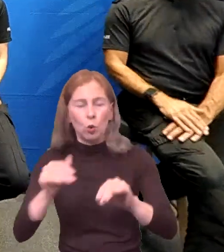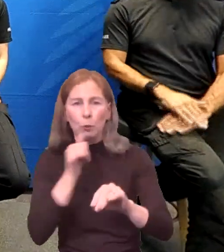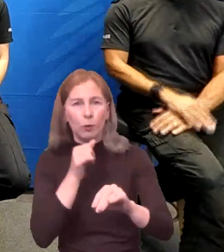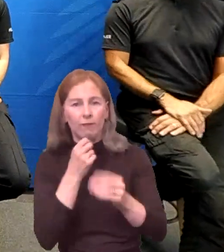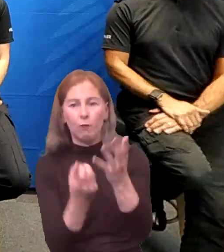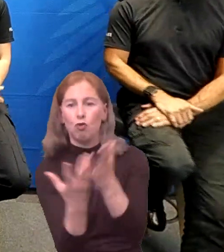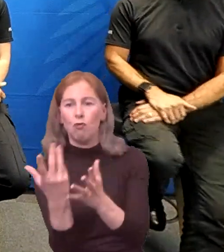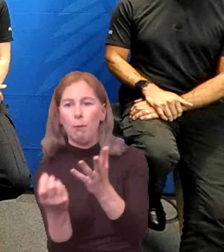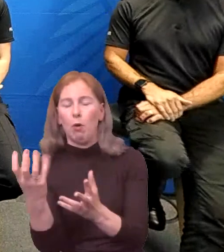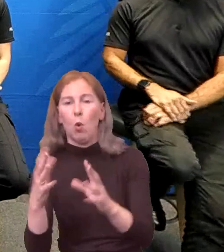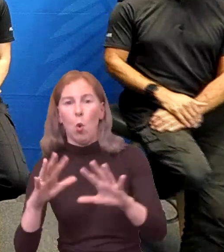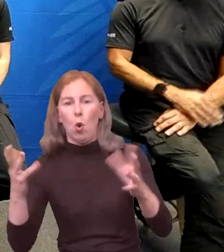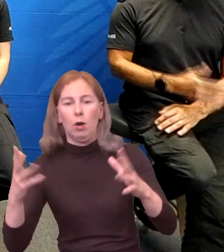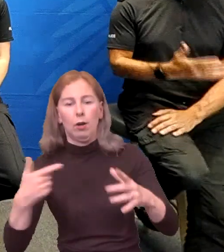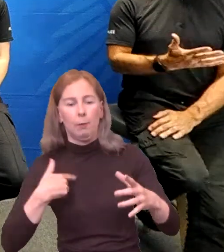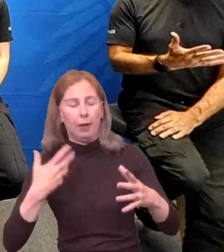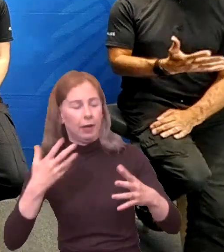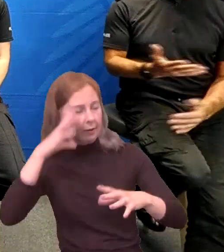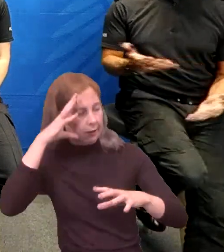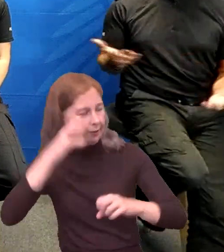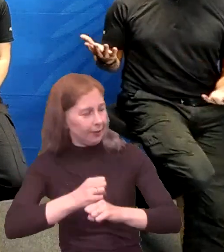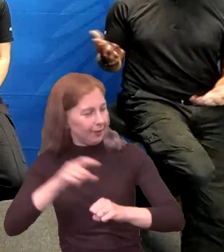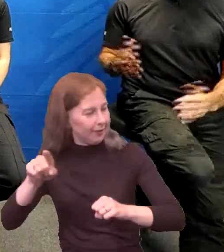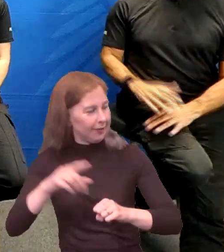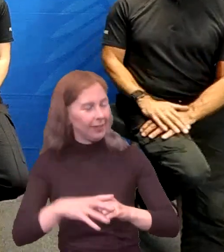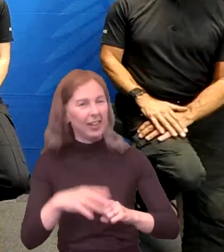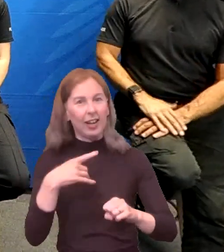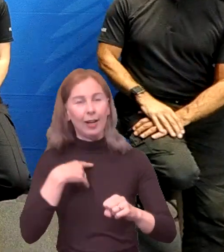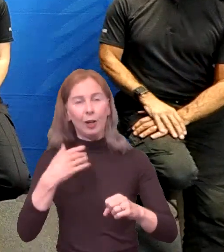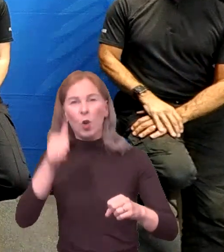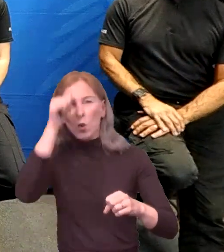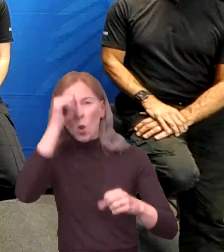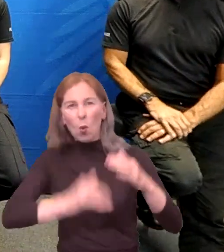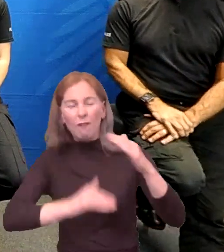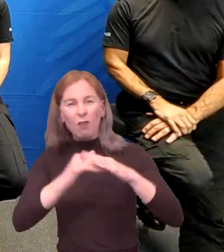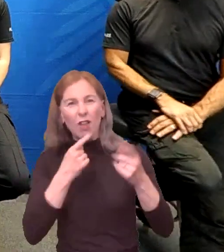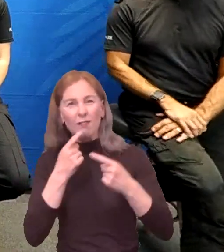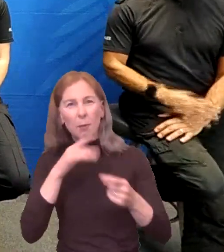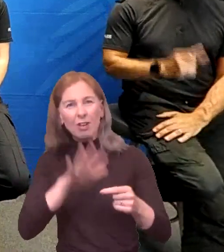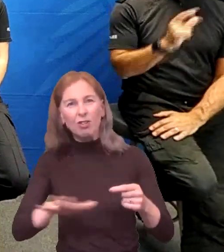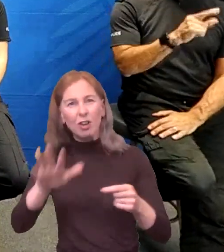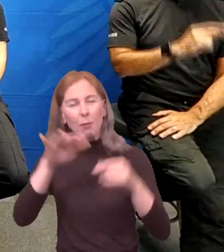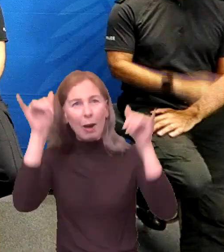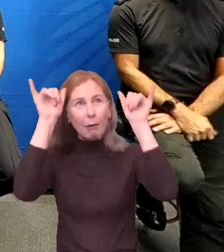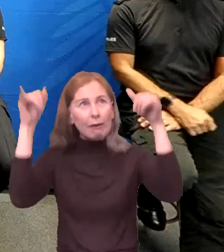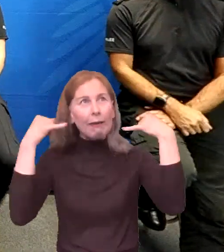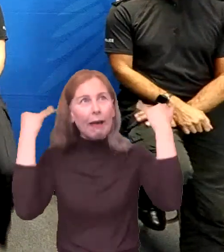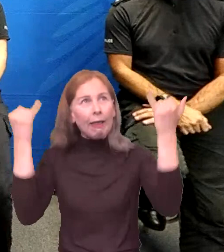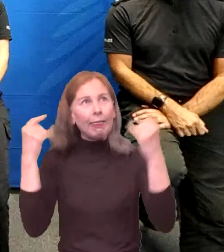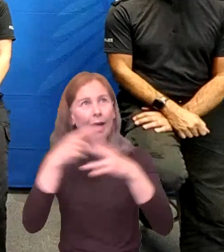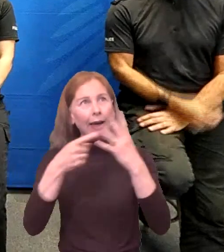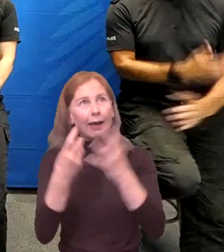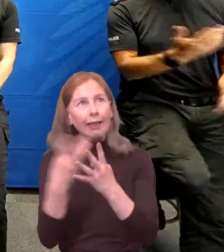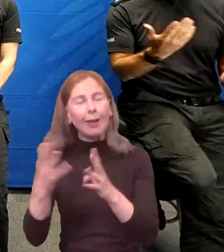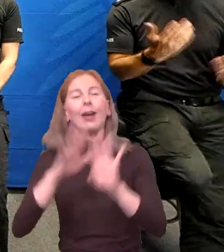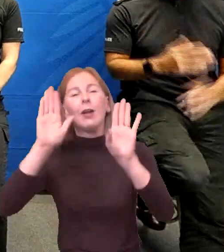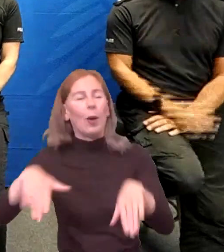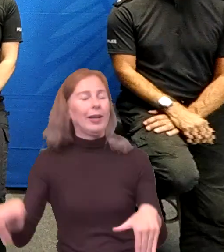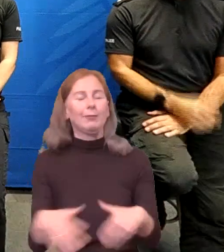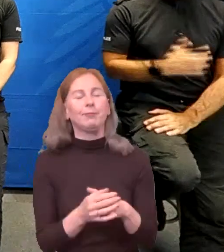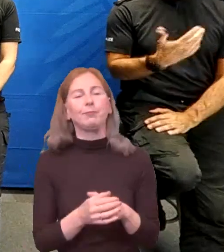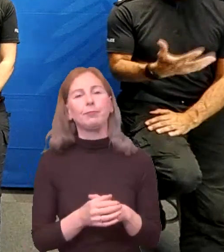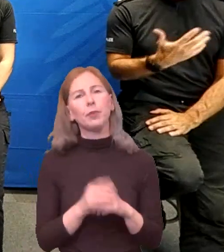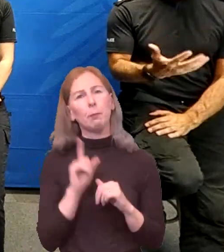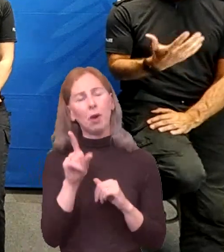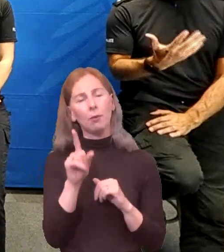else is planted, because although I've watched Clarkson's farm, I am not a farmer. You've got the big ones. Yeah, all right. Got those. But yeah,